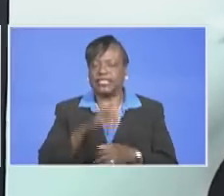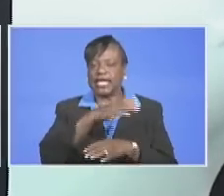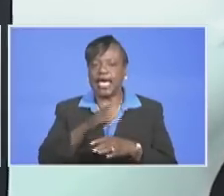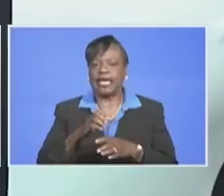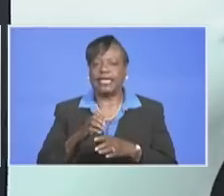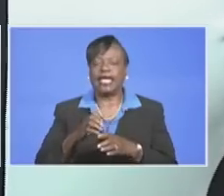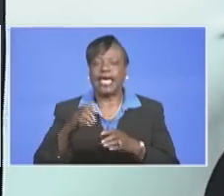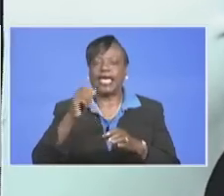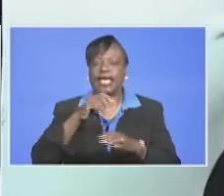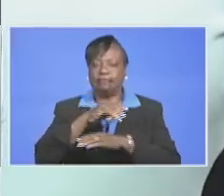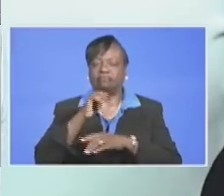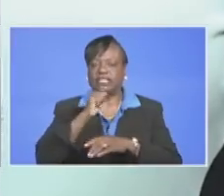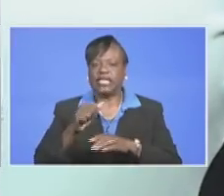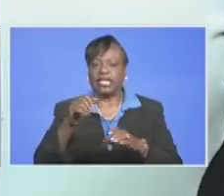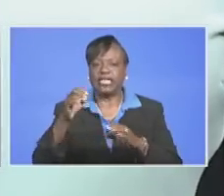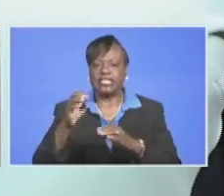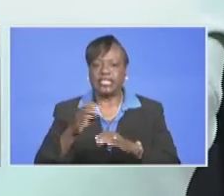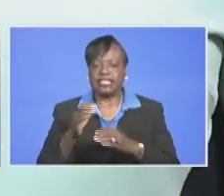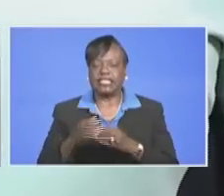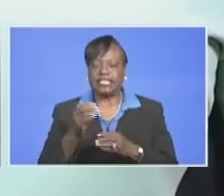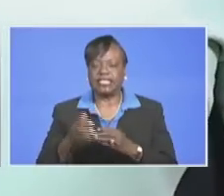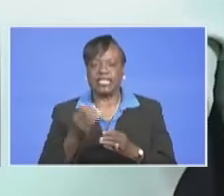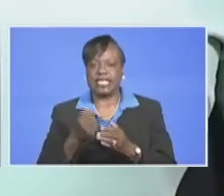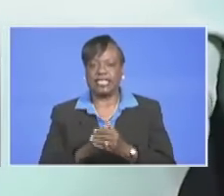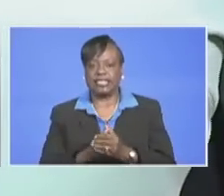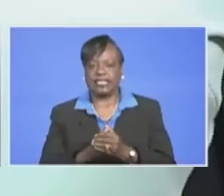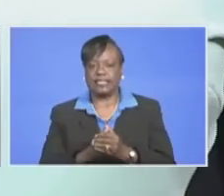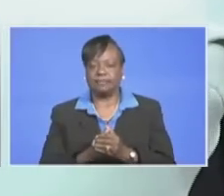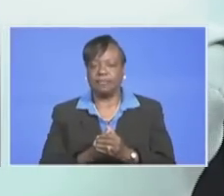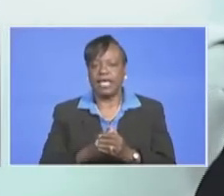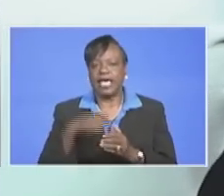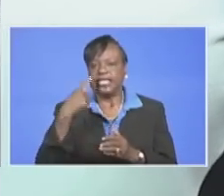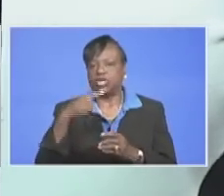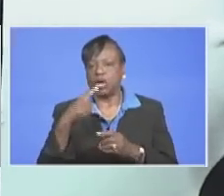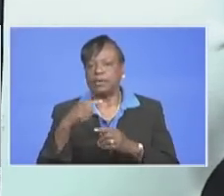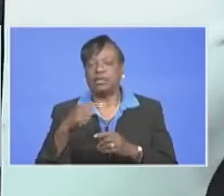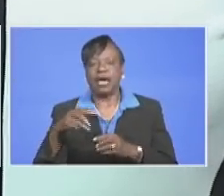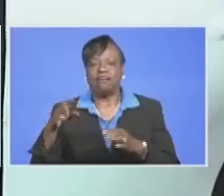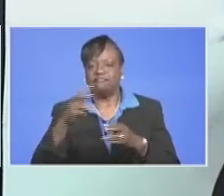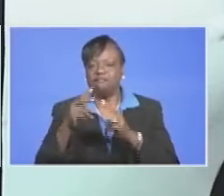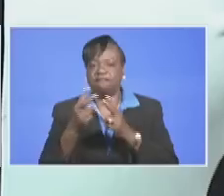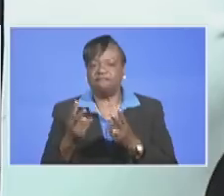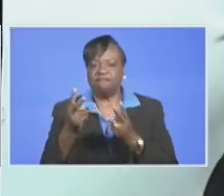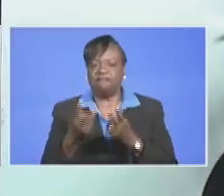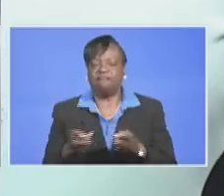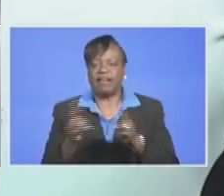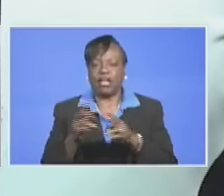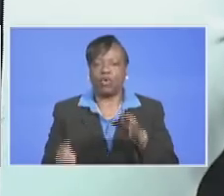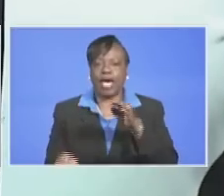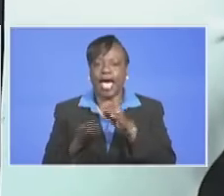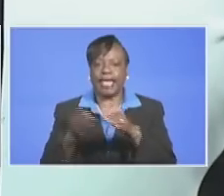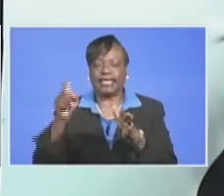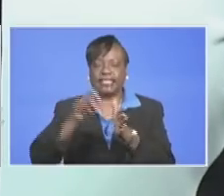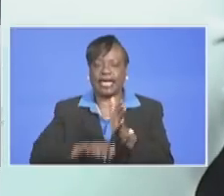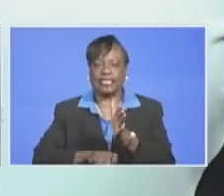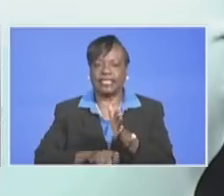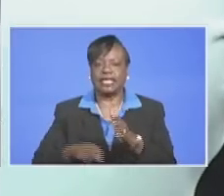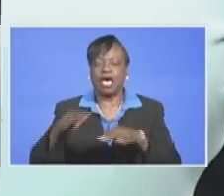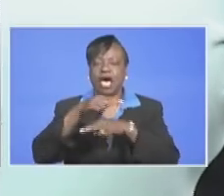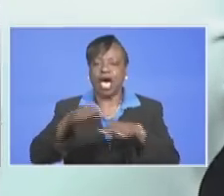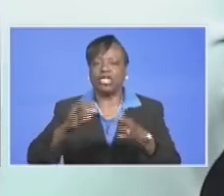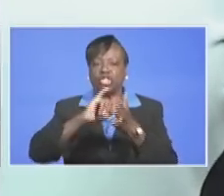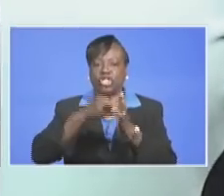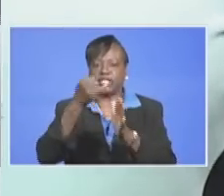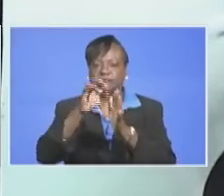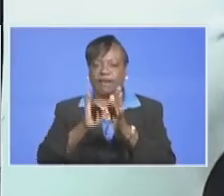support the budget and believes the government's reasons for increasing value-added tax are unjustifiable. And the 12% increase, he says, can have an